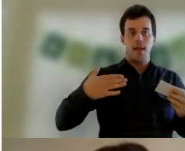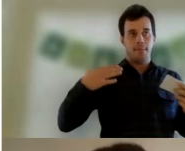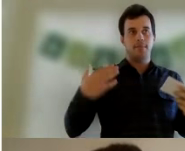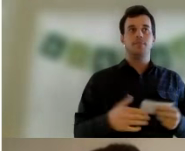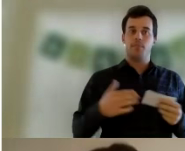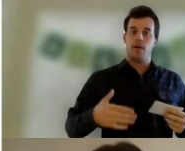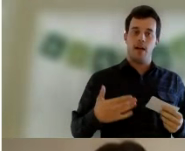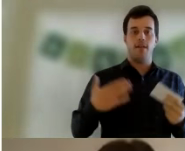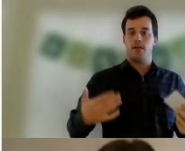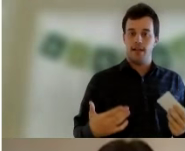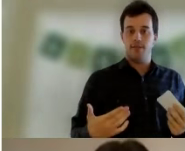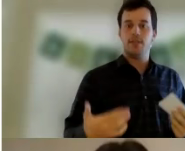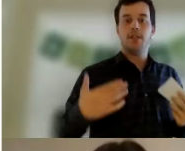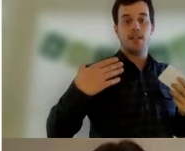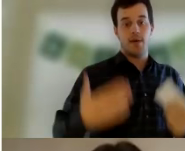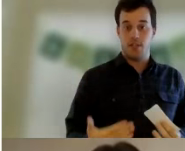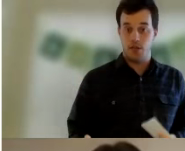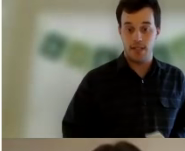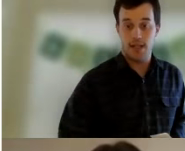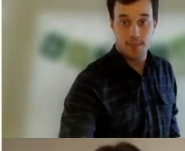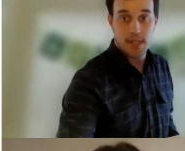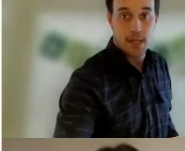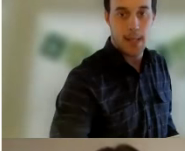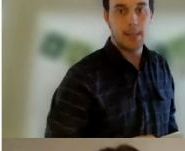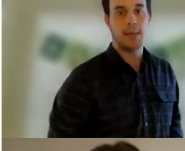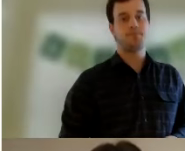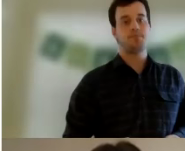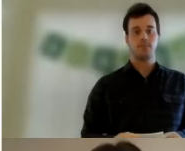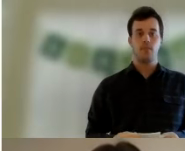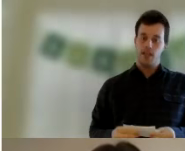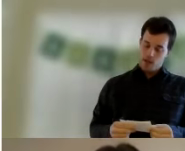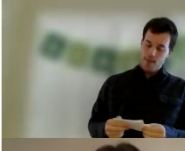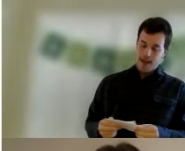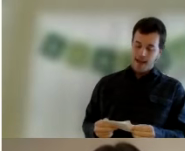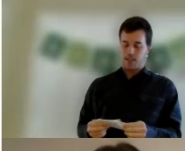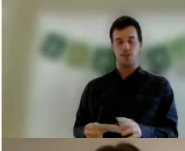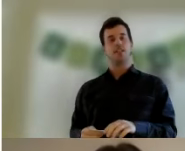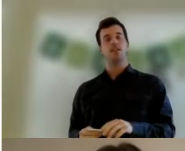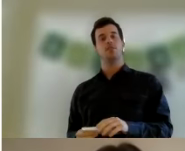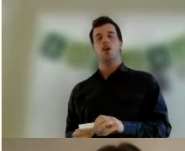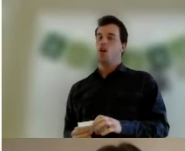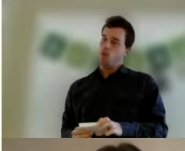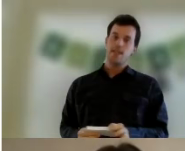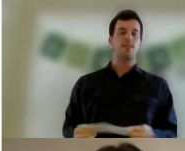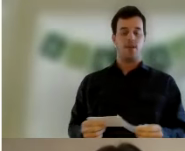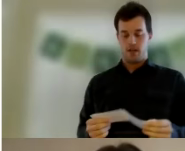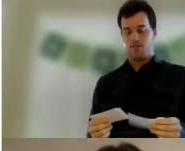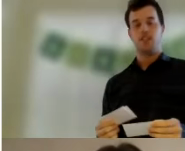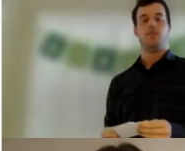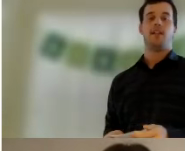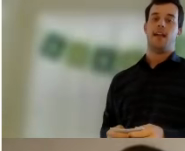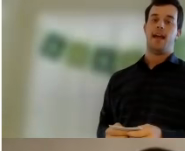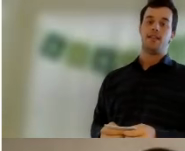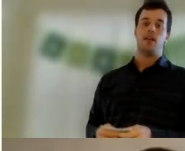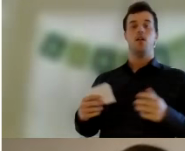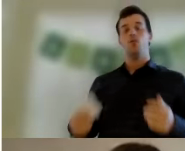mandatory part of our lives, especially during these times. Now, you might be asking yourselves, what is the American